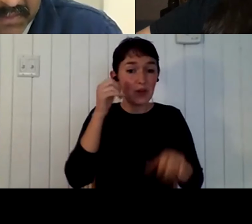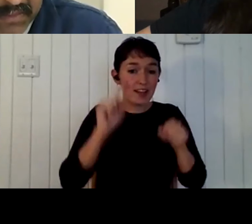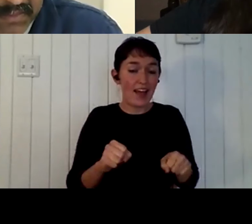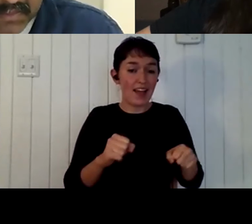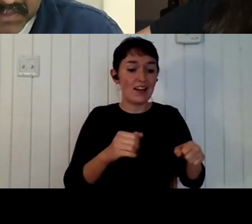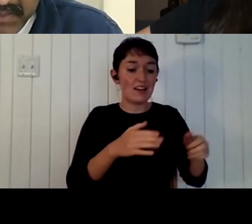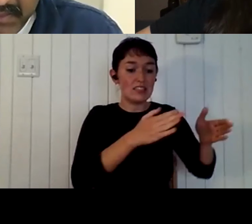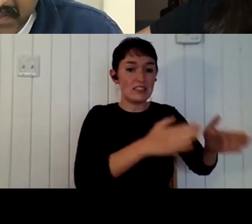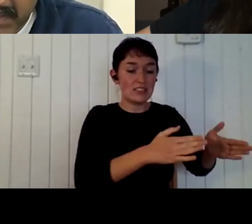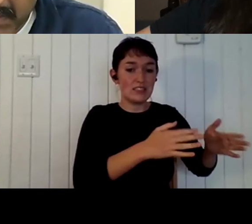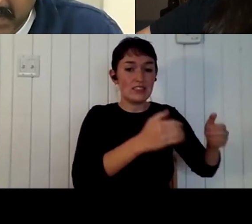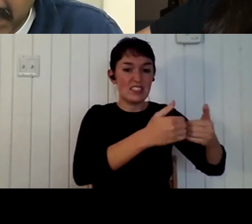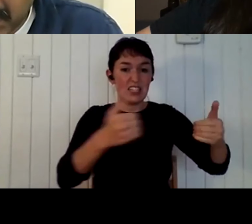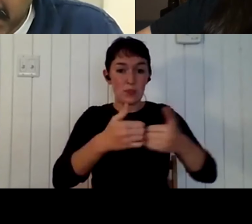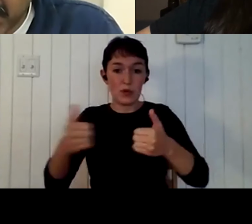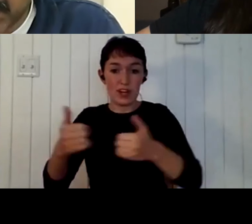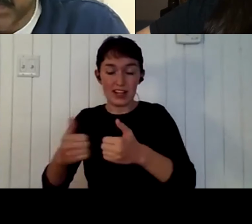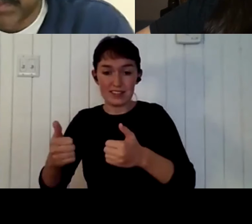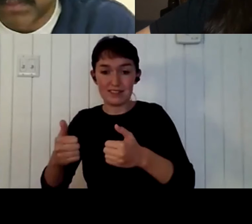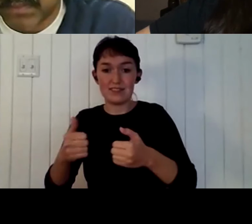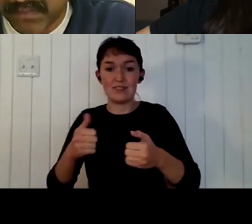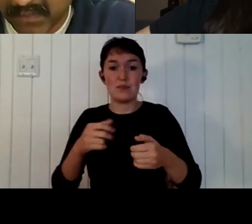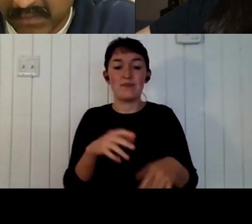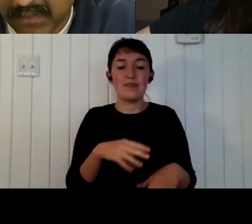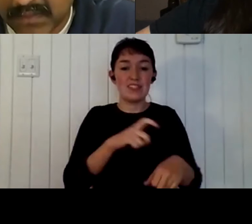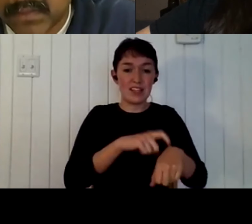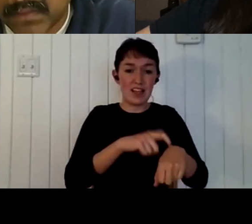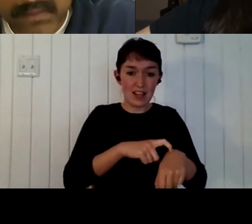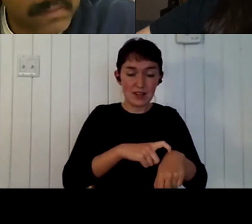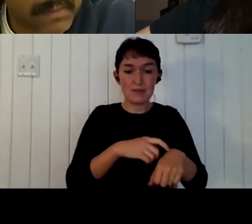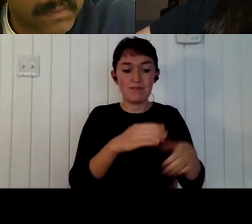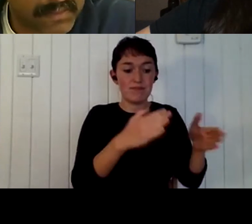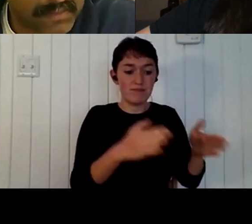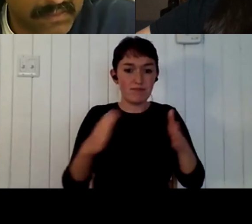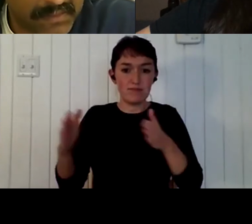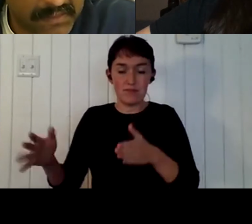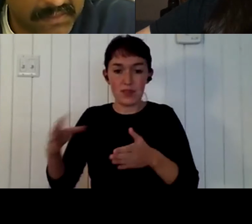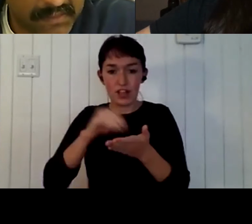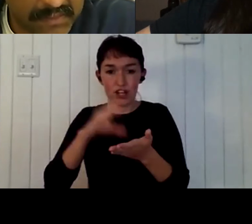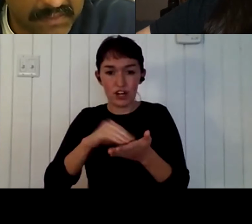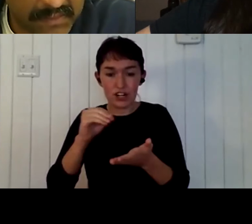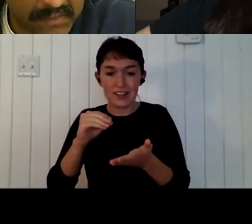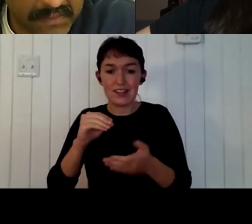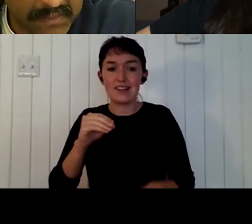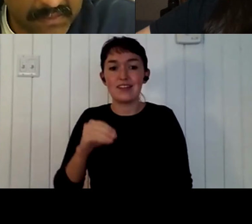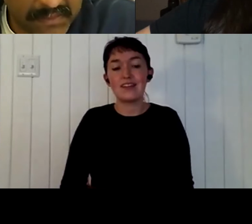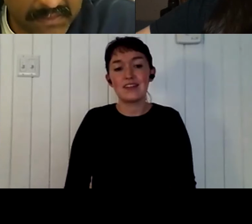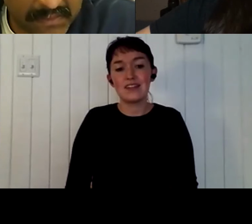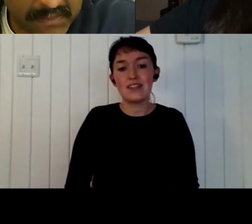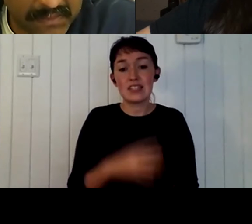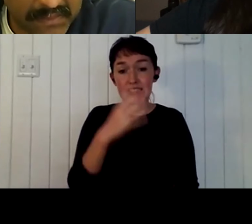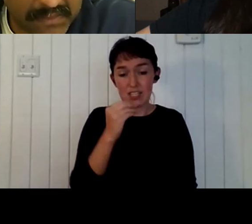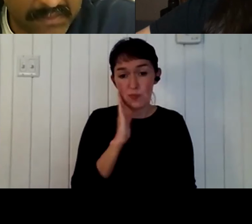sort of memory, ability to remember sessions as much as you can, sleep is going to help